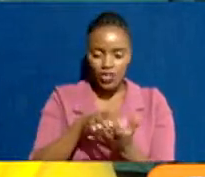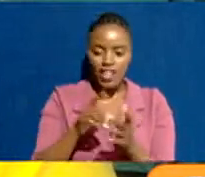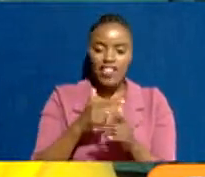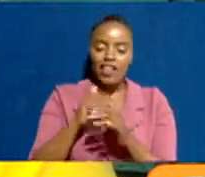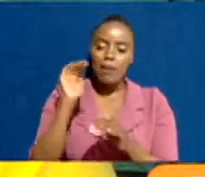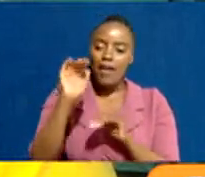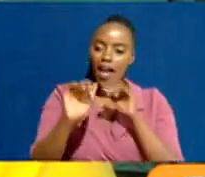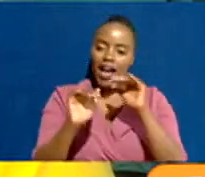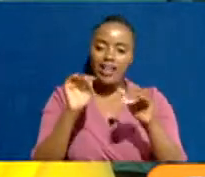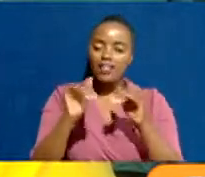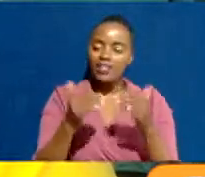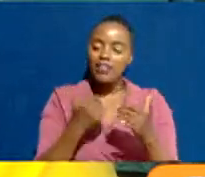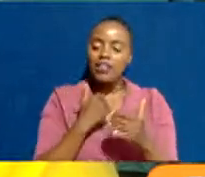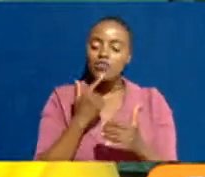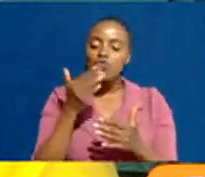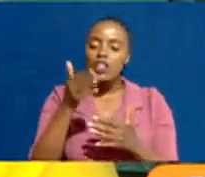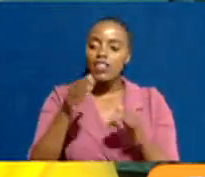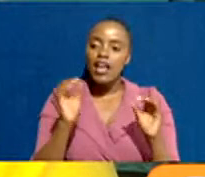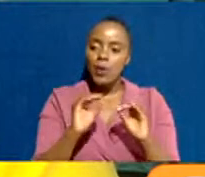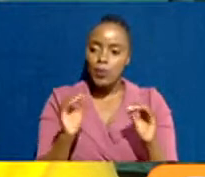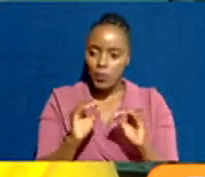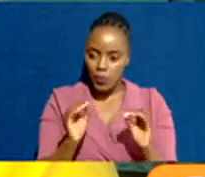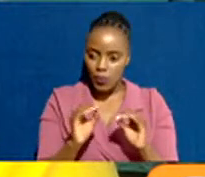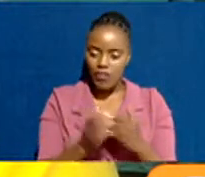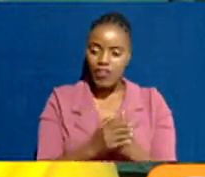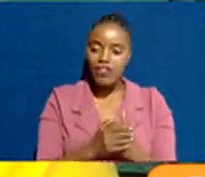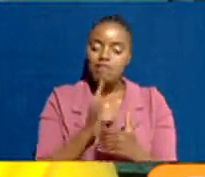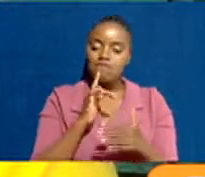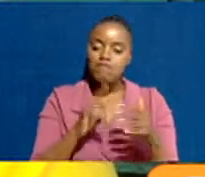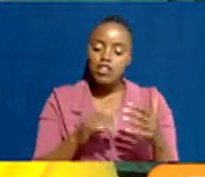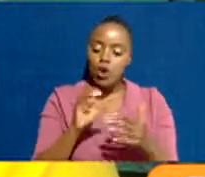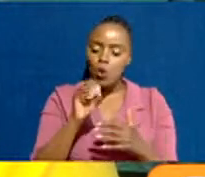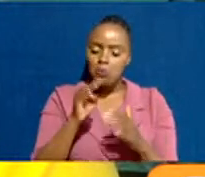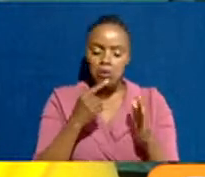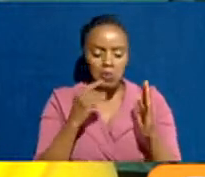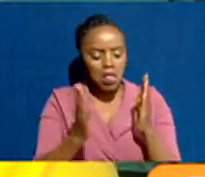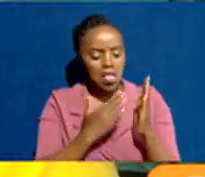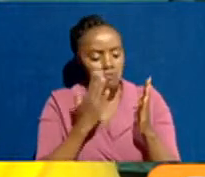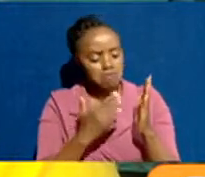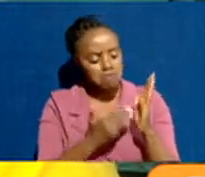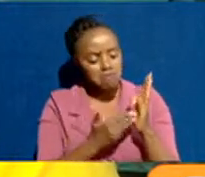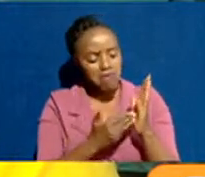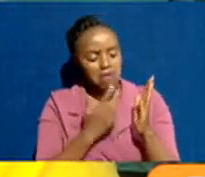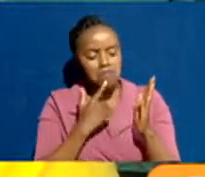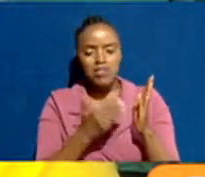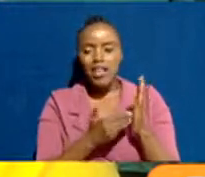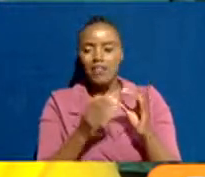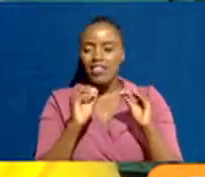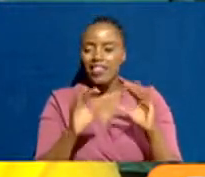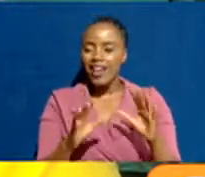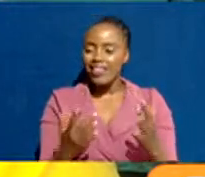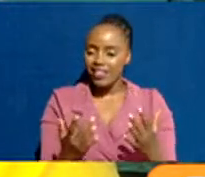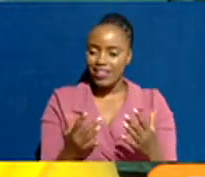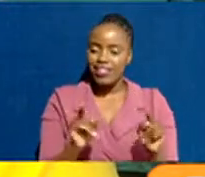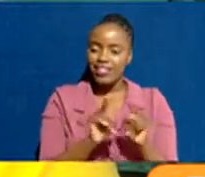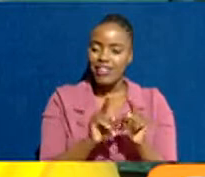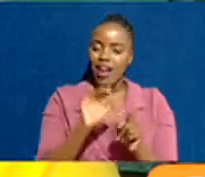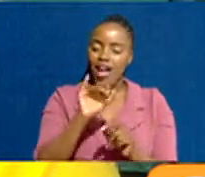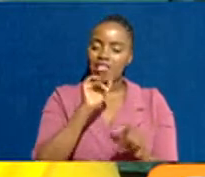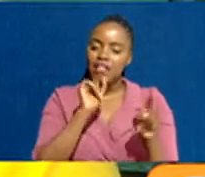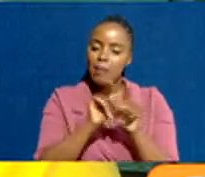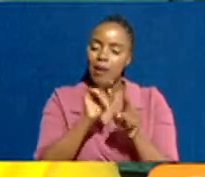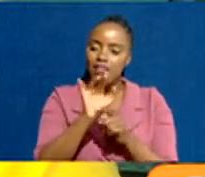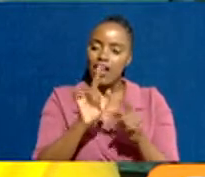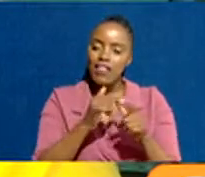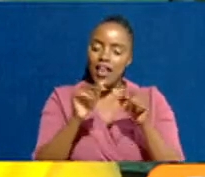Nikaulizia, nikaambiwa hakuna, nikaangalia kwa umbi, nikaambiwa hakuna watu kama hao. Nikajulisa brother yake,